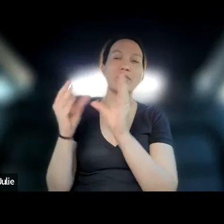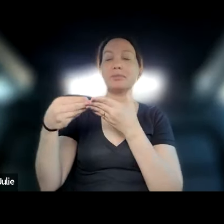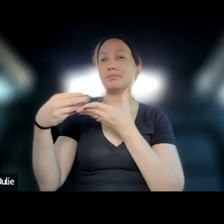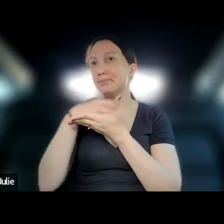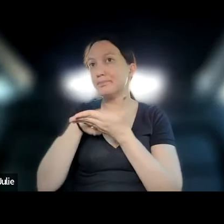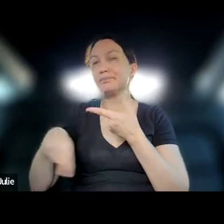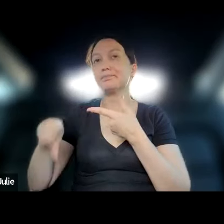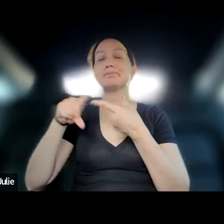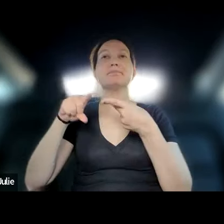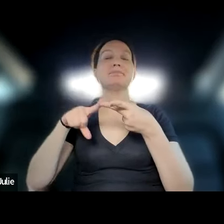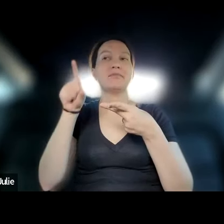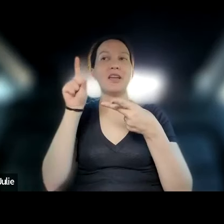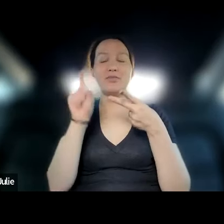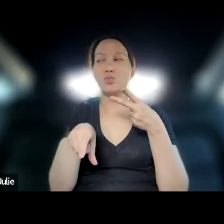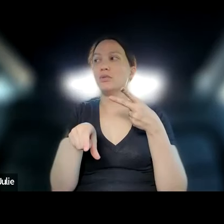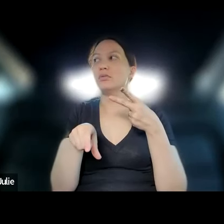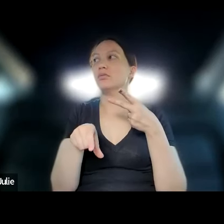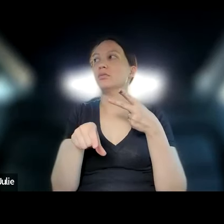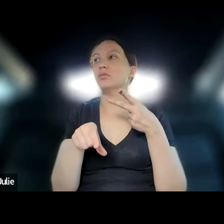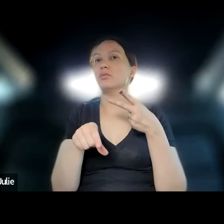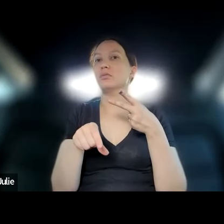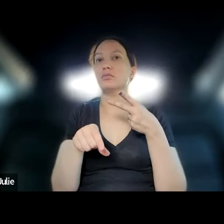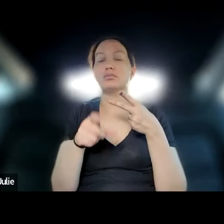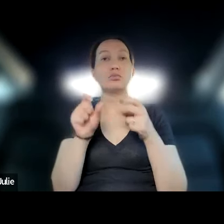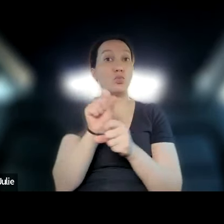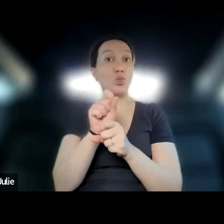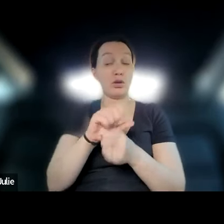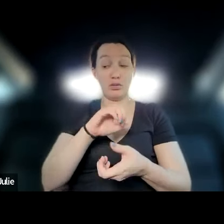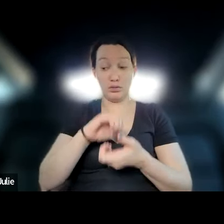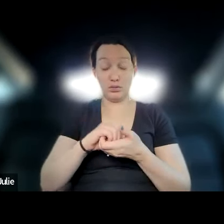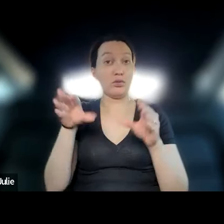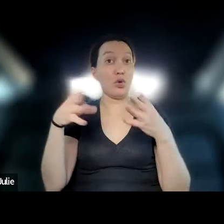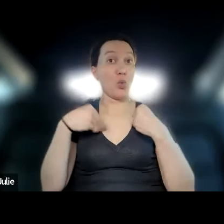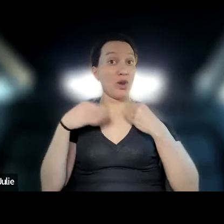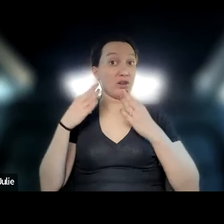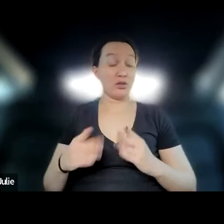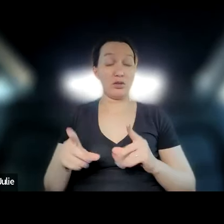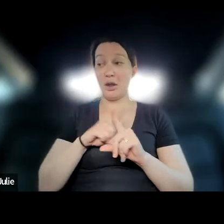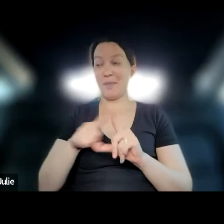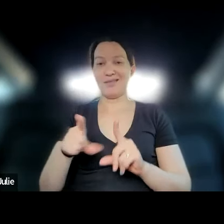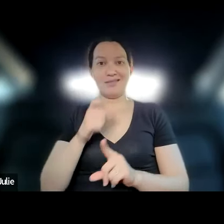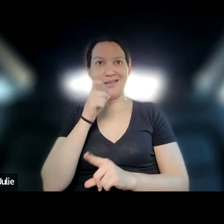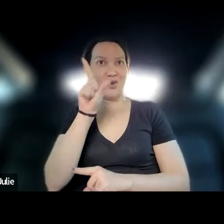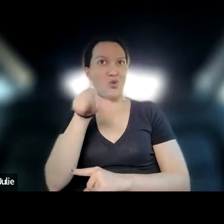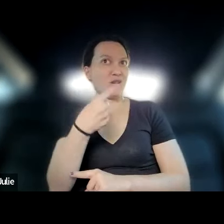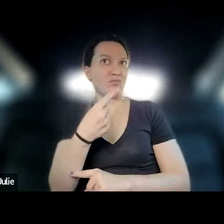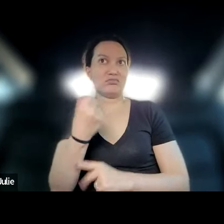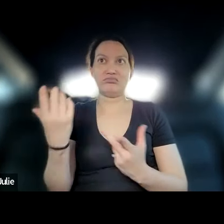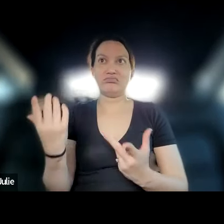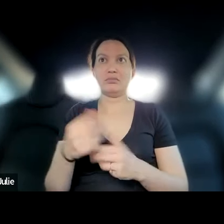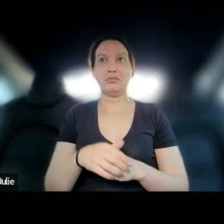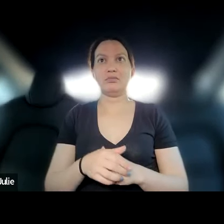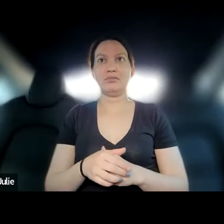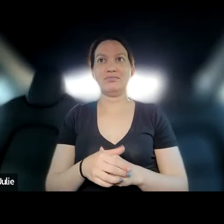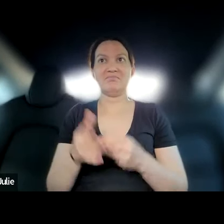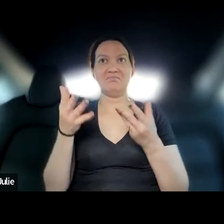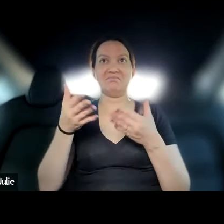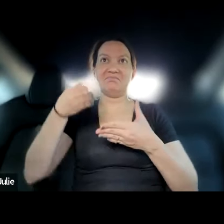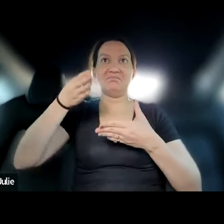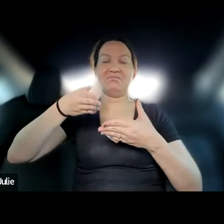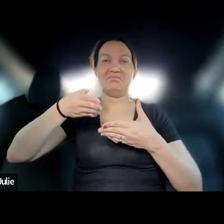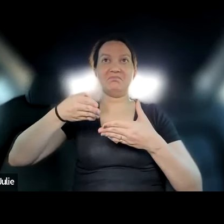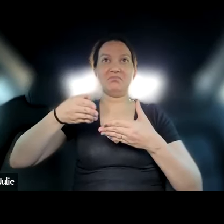that have to, work with the property owners. But it's not just a kind of done